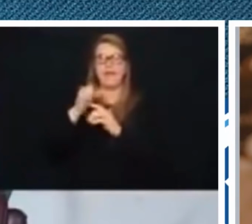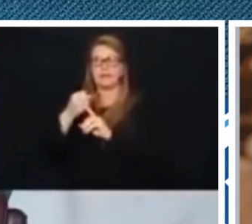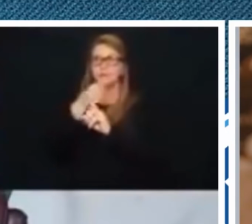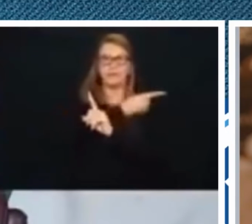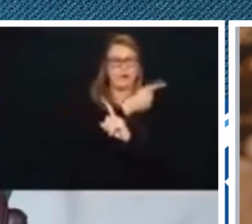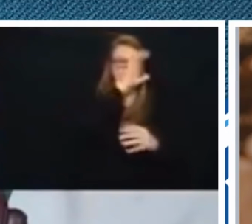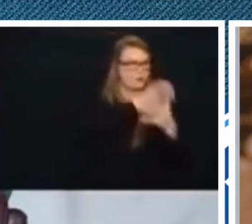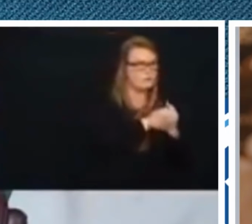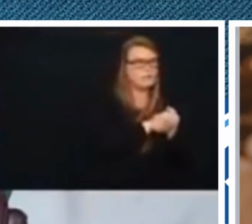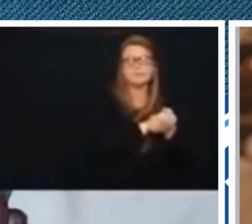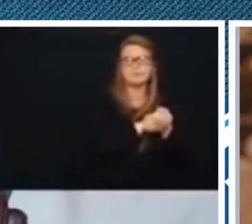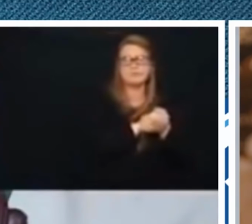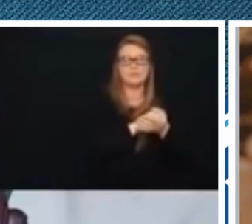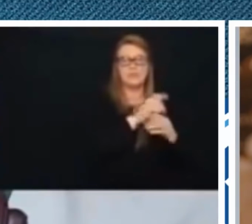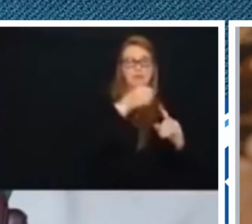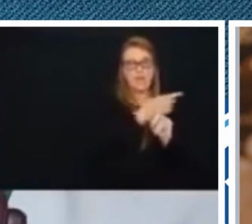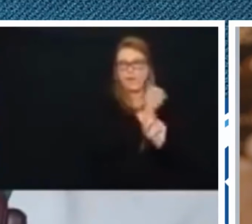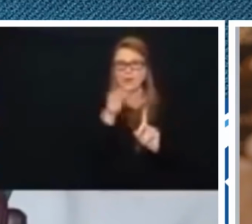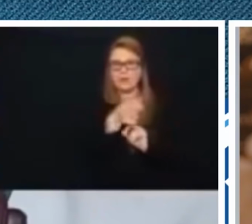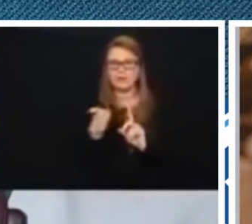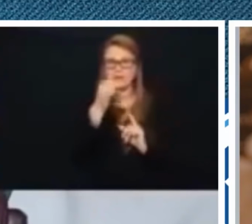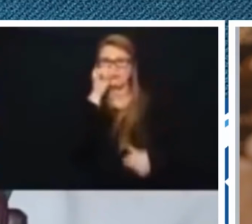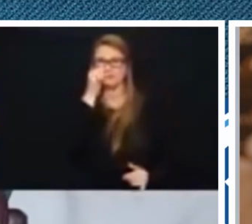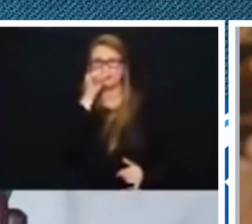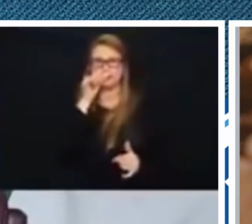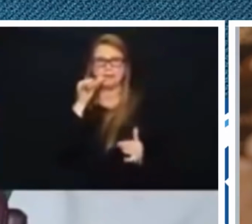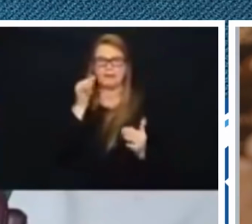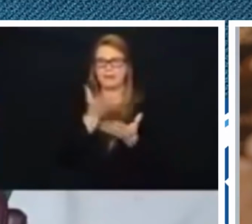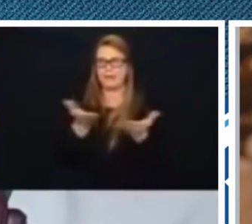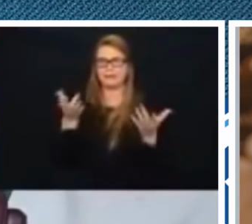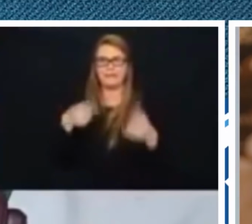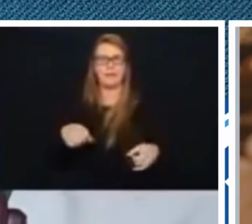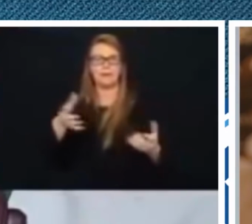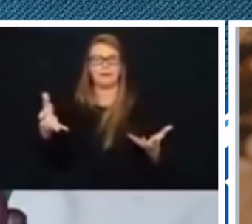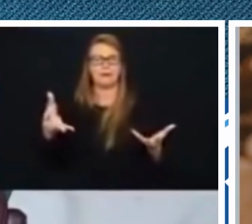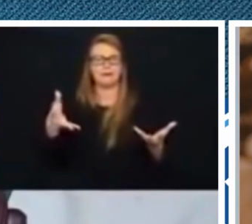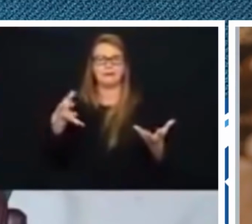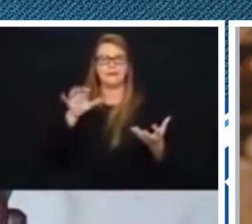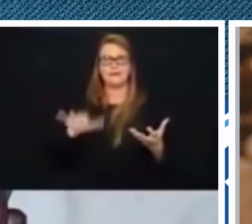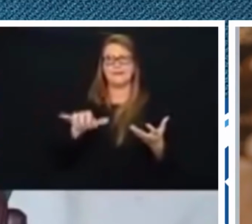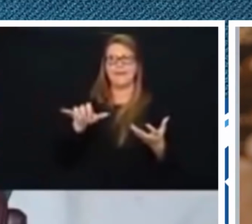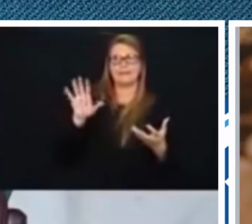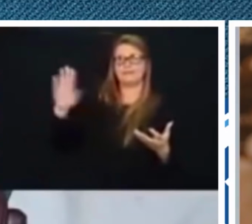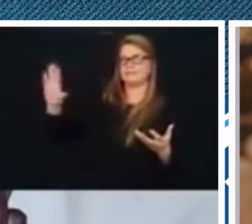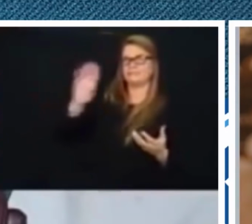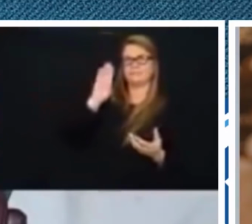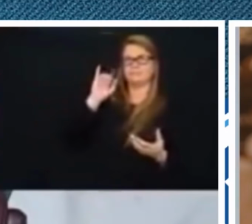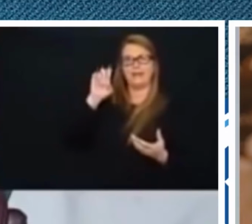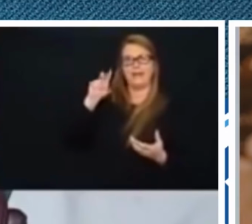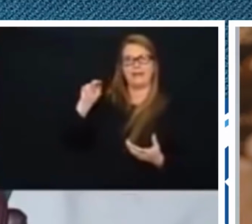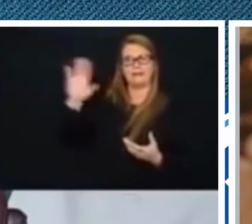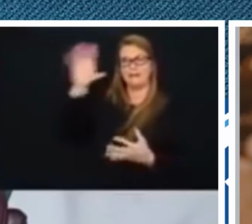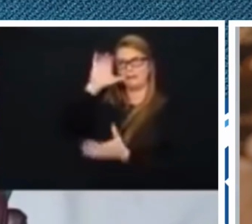our beliefs and go into these silly no man land stuff that is absolutely perpetuated by the Biden administration